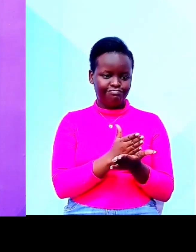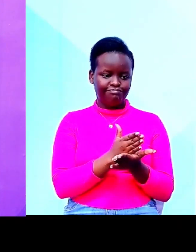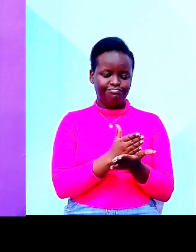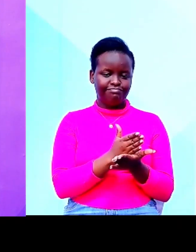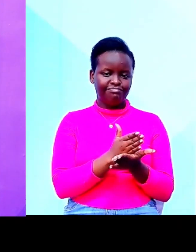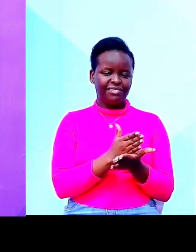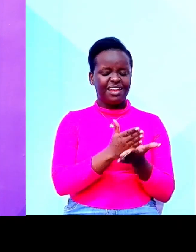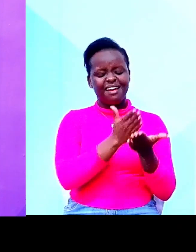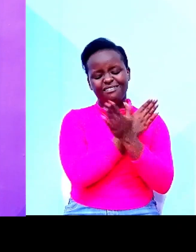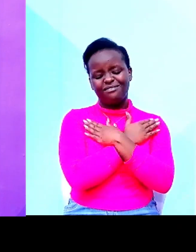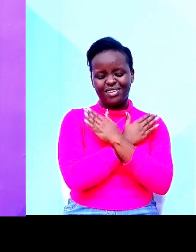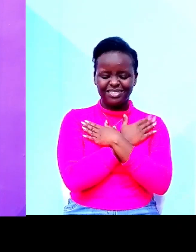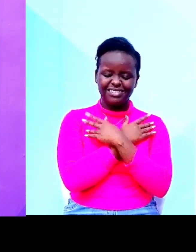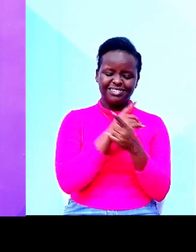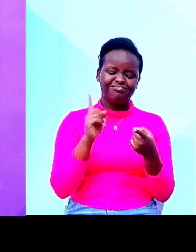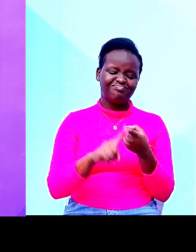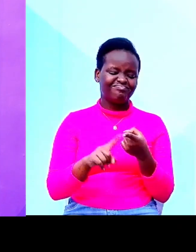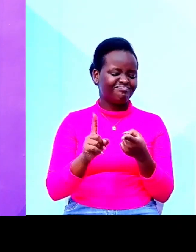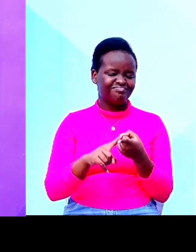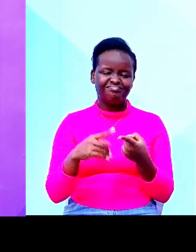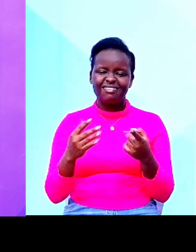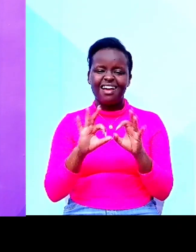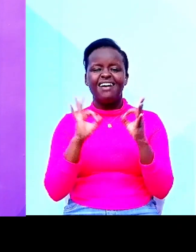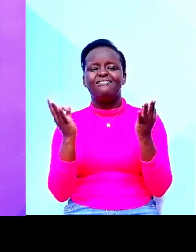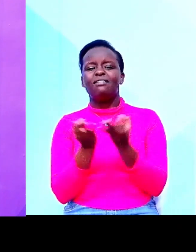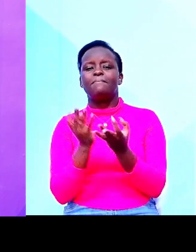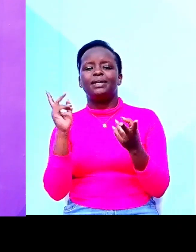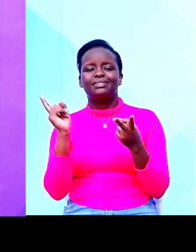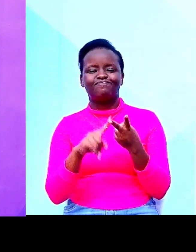it friends, be it family.